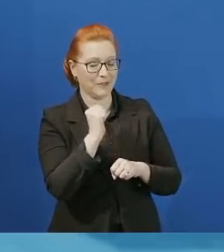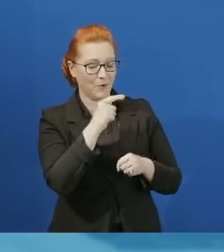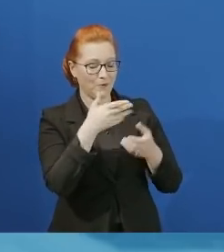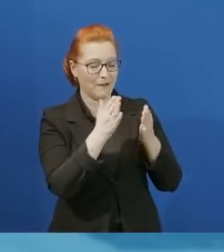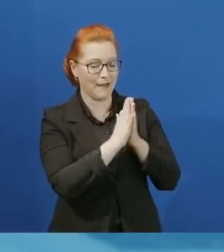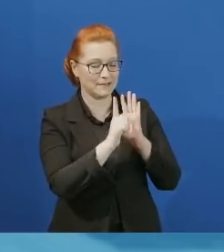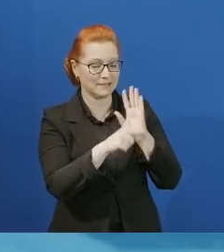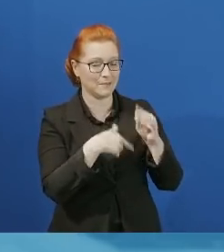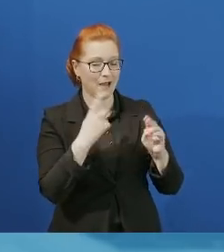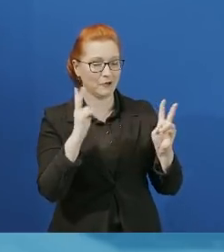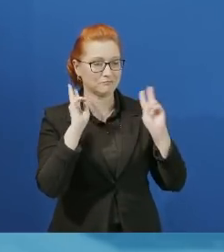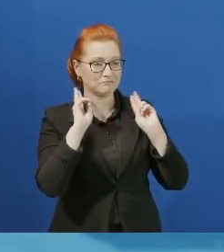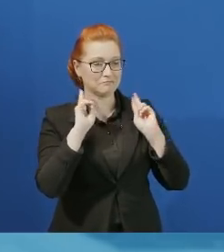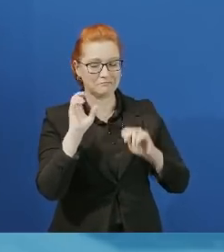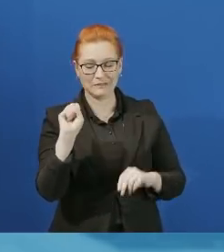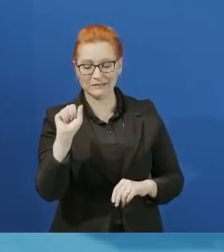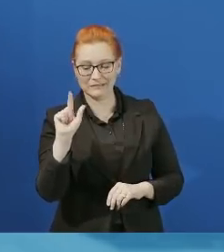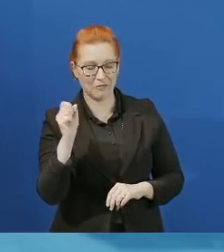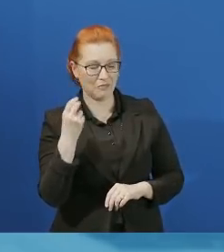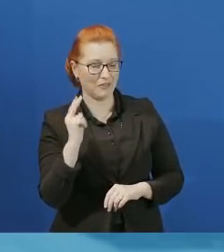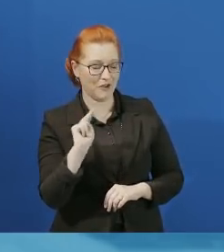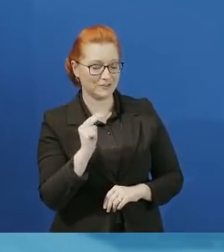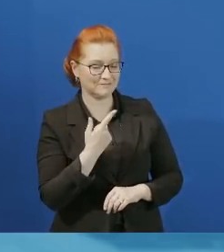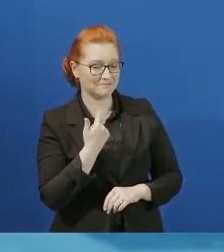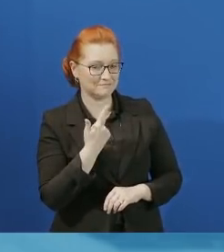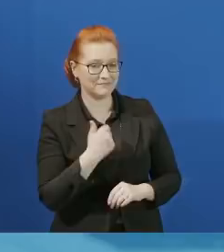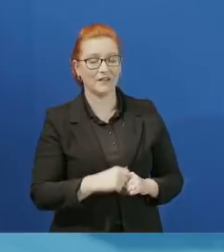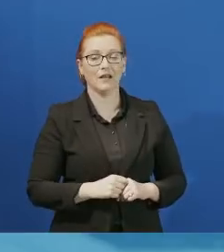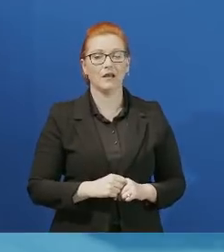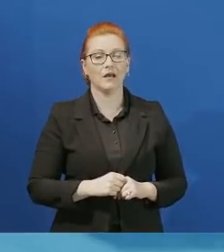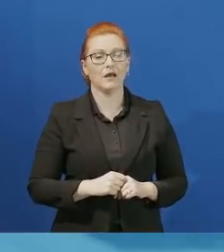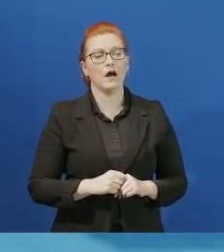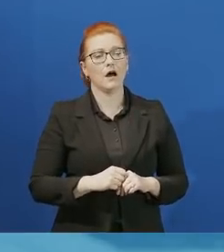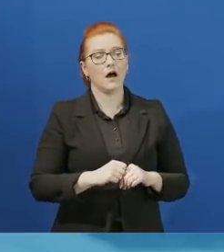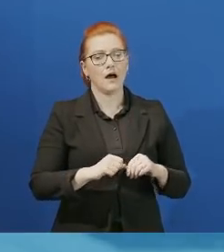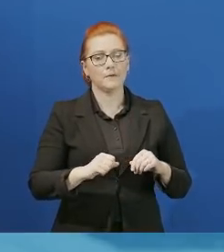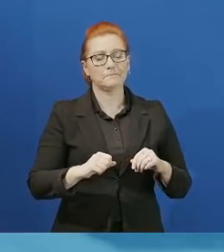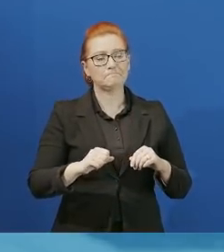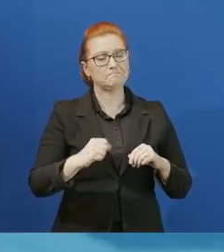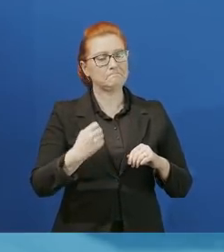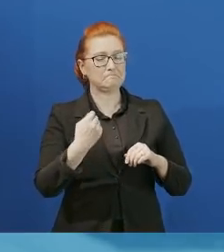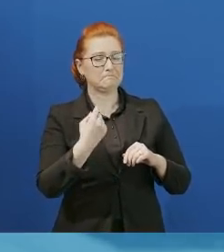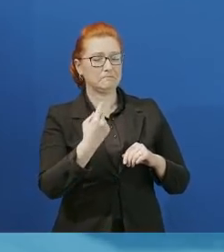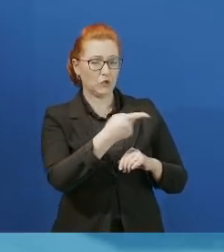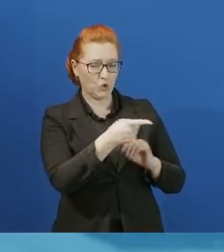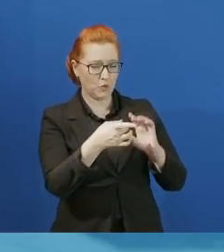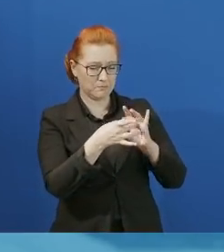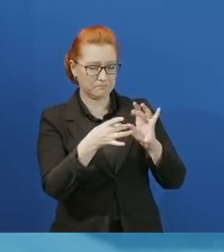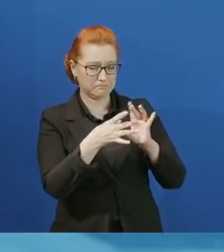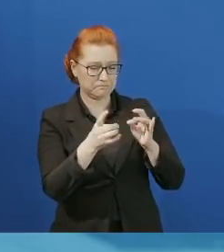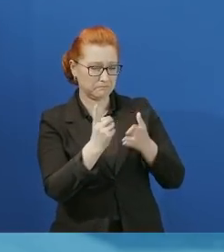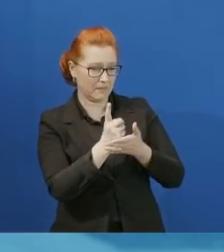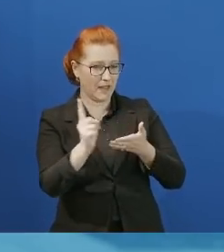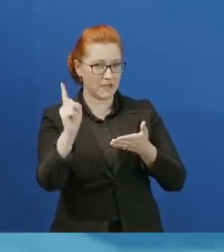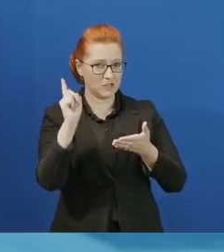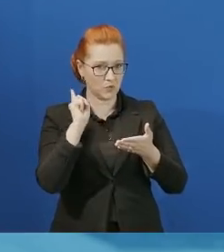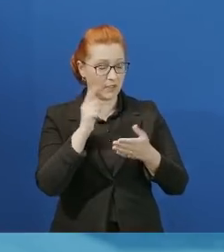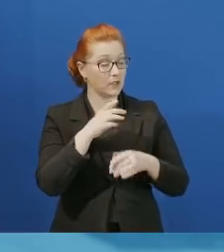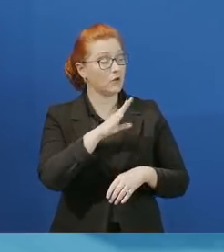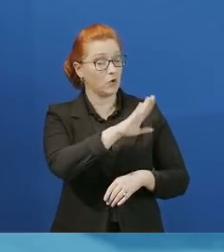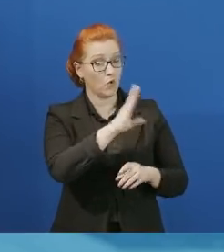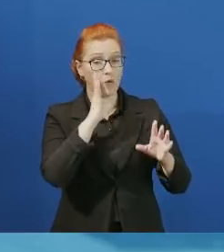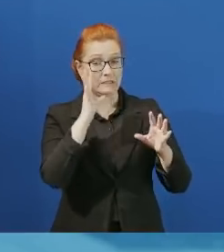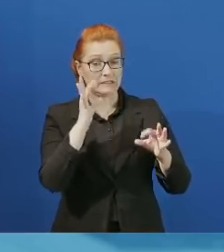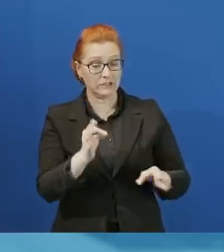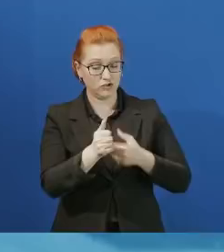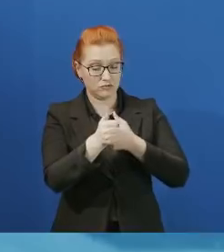I'd like to go back to the beginning of the news conference and something you said last week. These are going to be data-driven decisions. As you acknowledge,